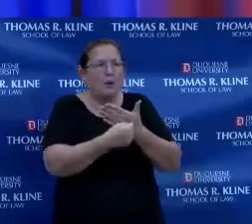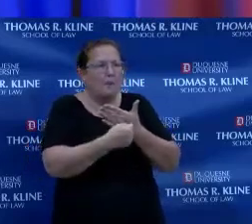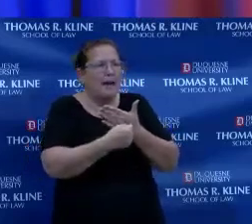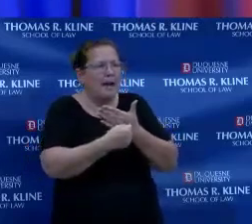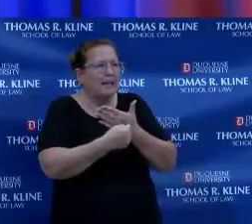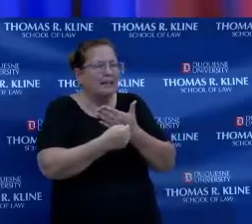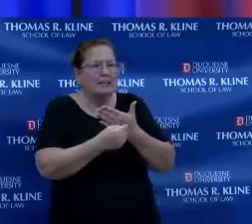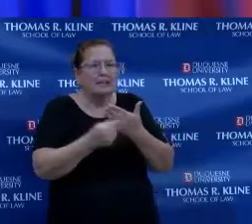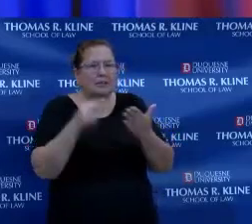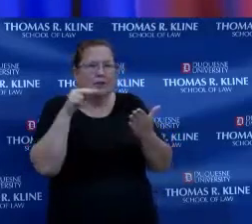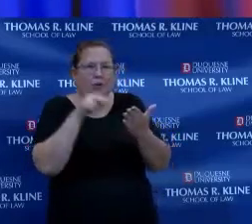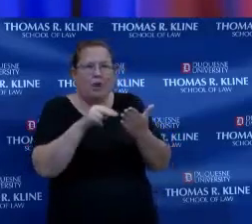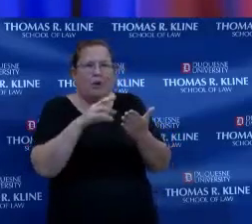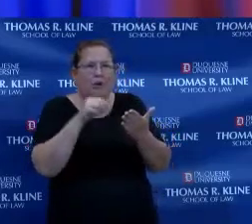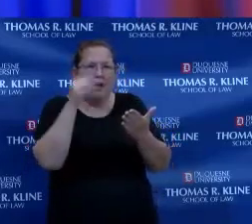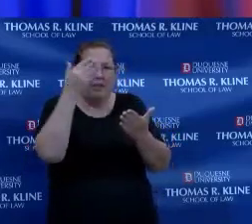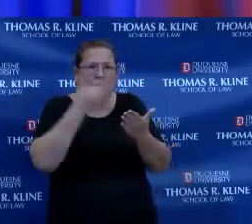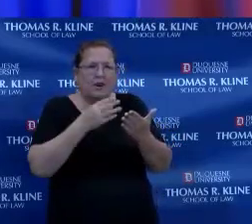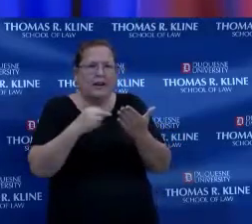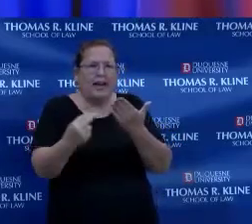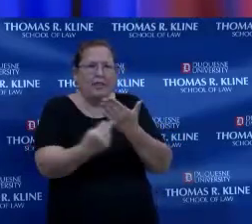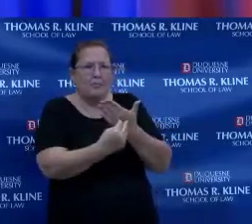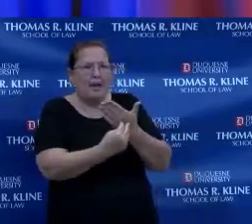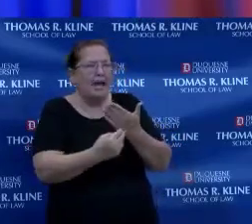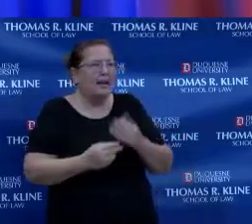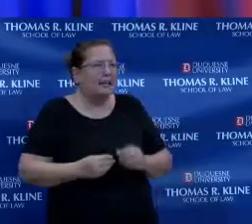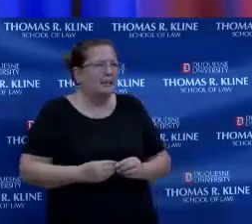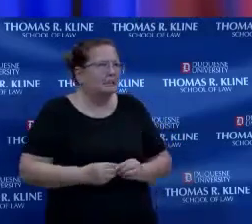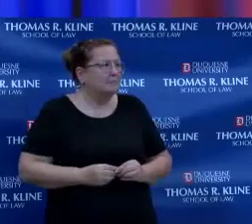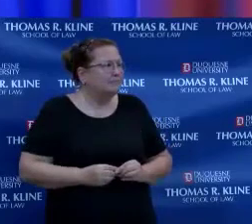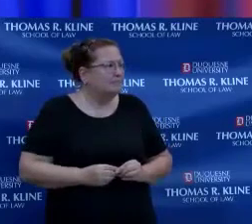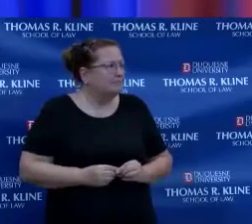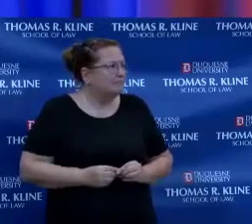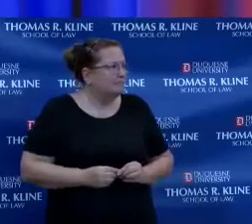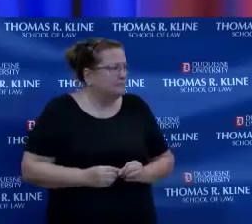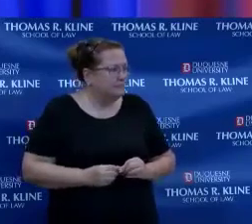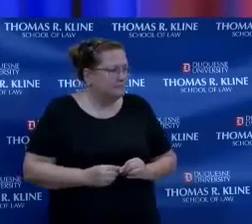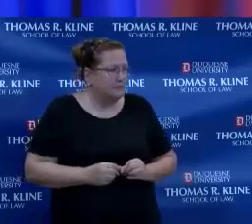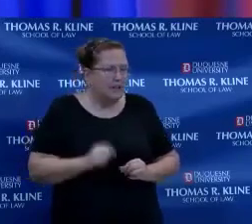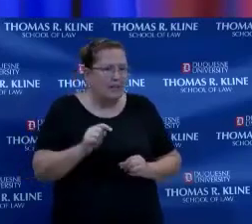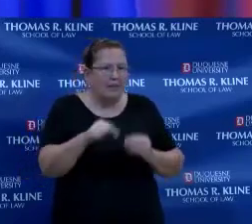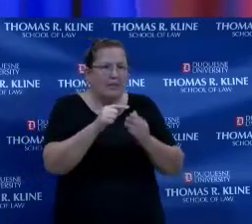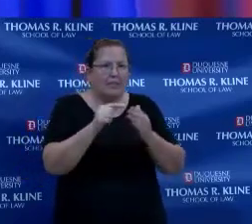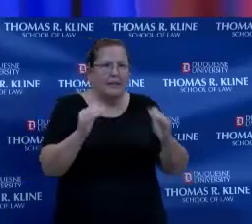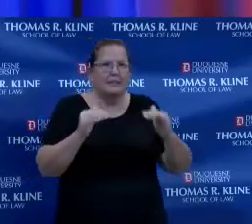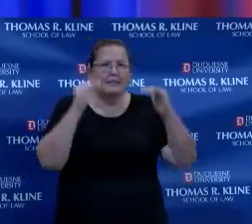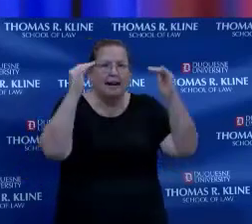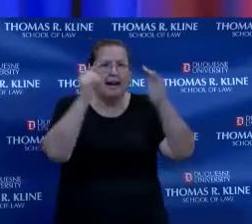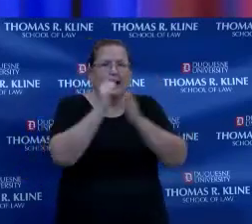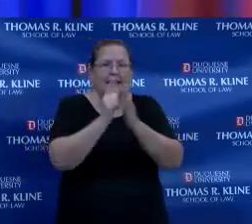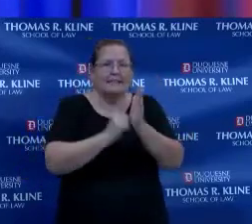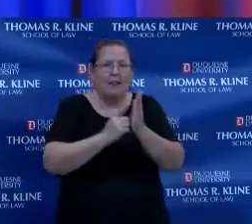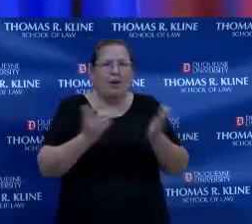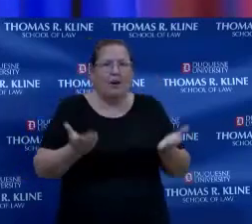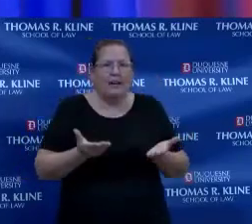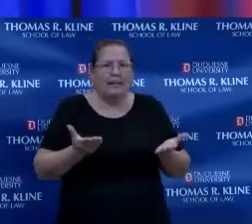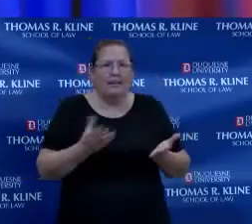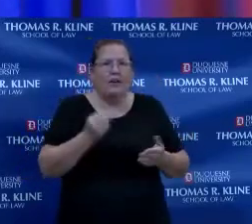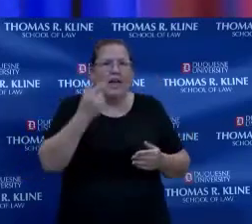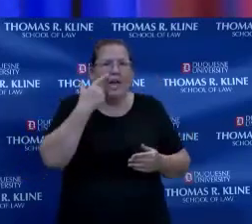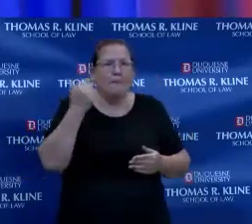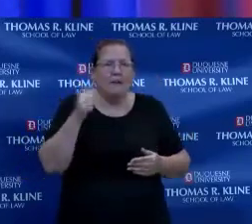Populi, Suprema Lex, the welfare of the people is the highest law, our motto. And because you